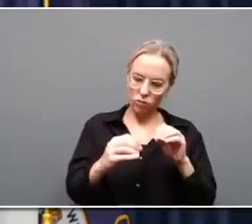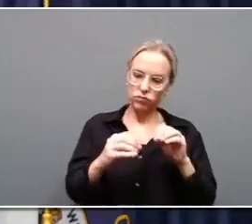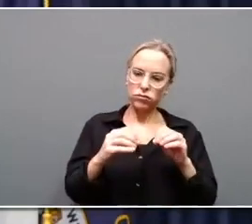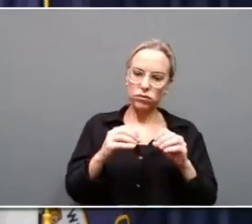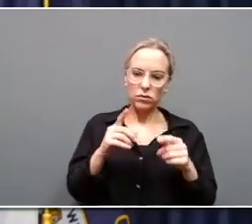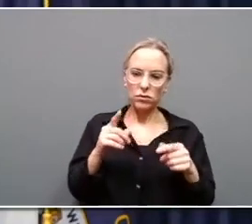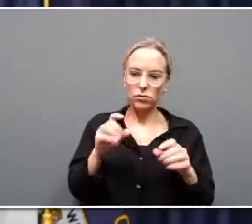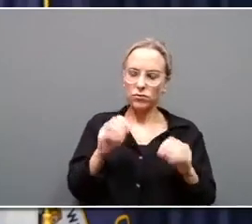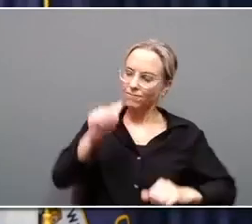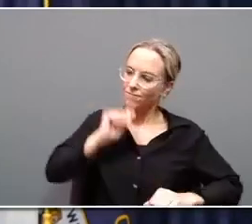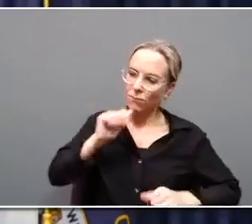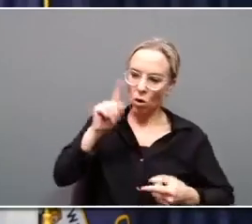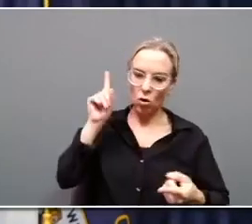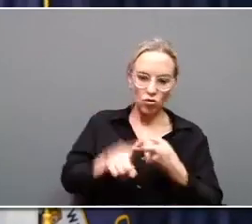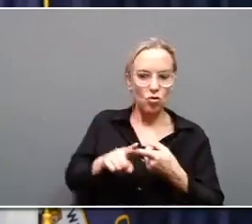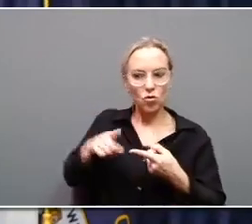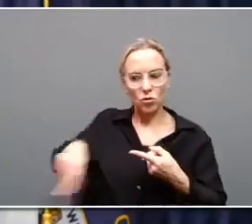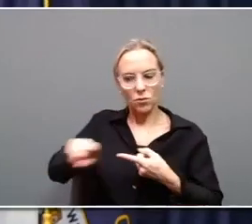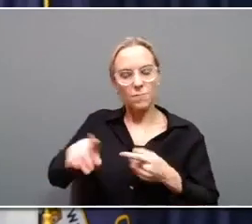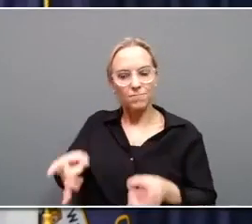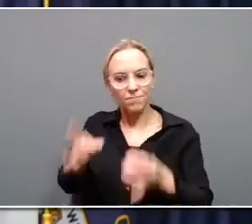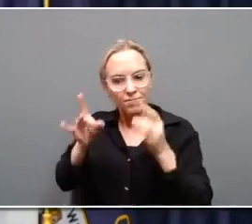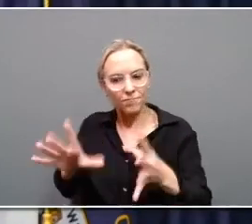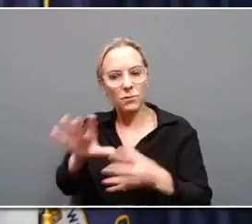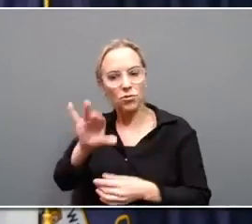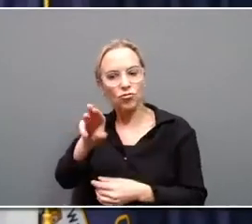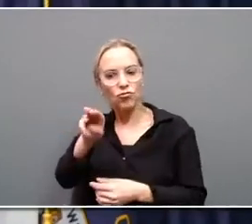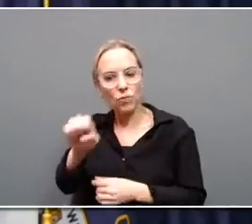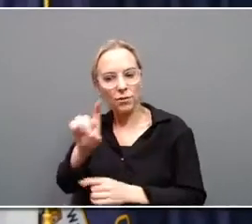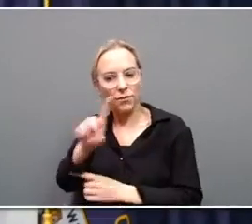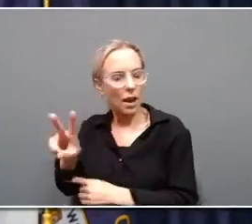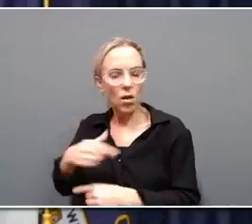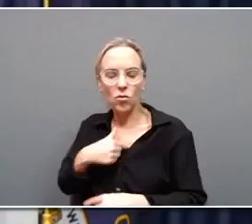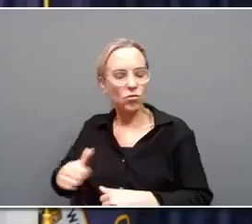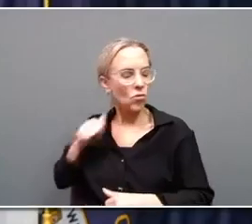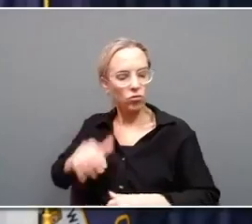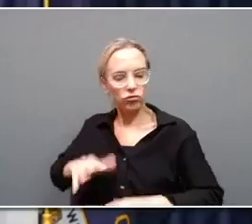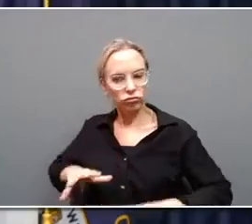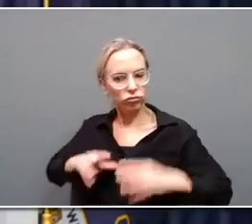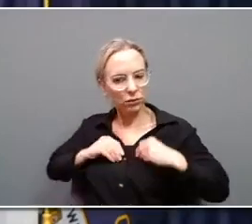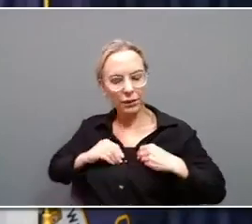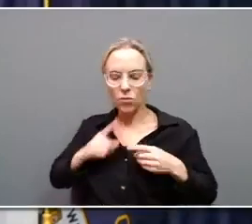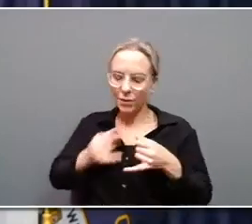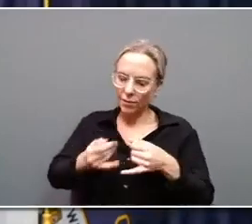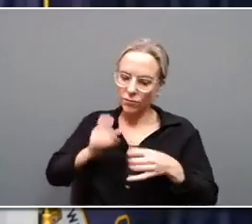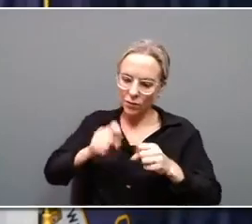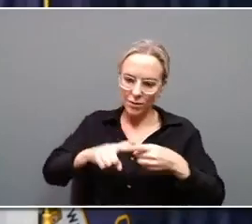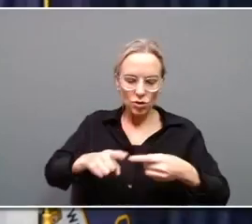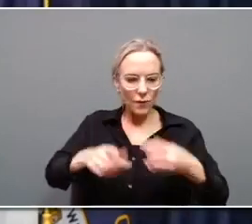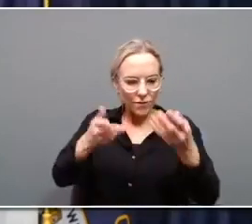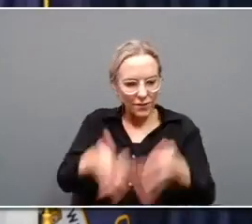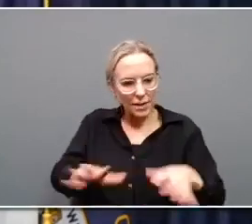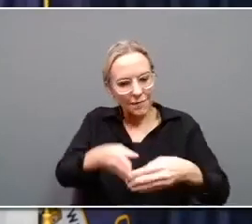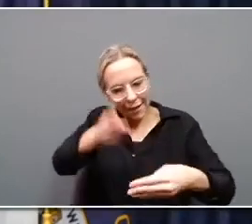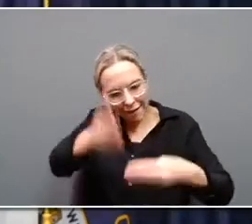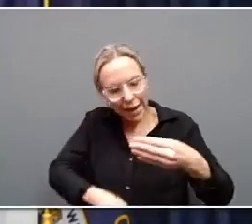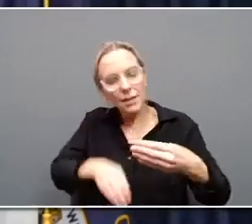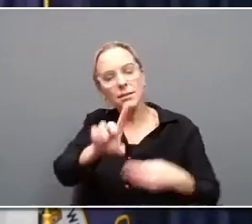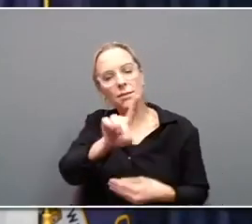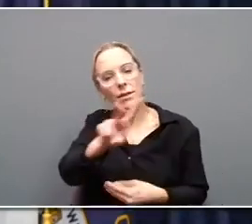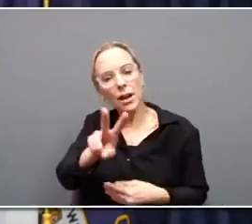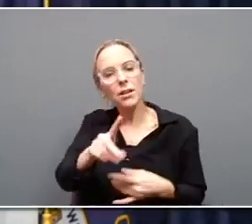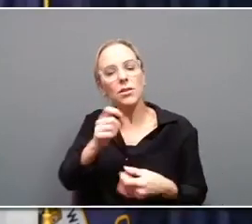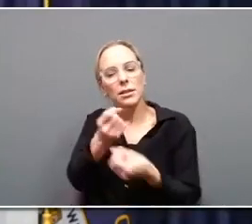crime, and it is only by working together that we can end domestic violence and enhance the safety of every community in